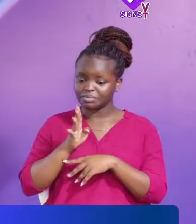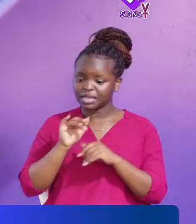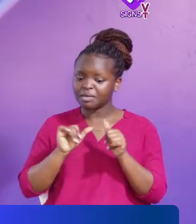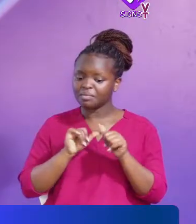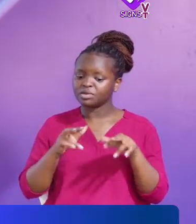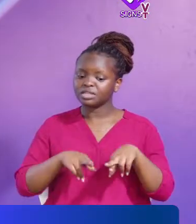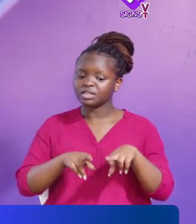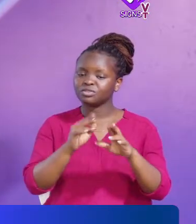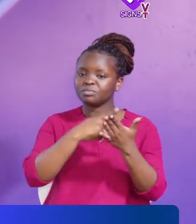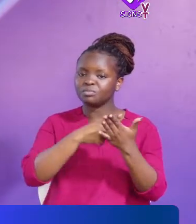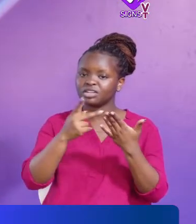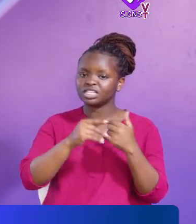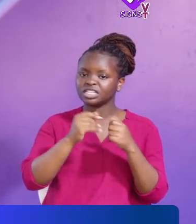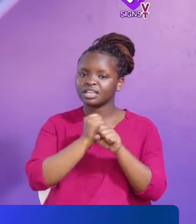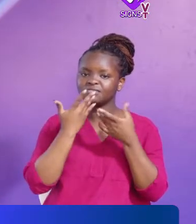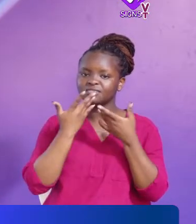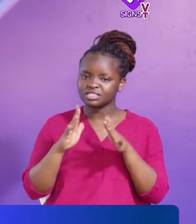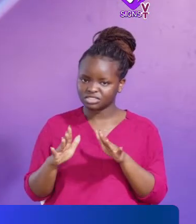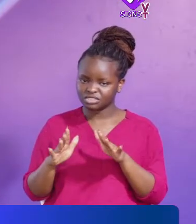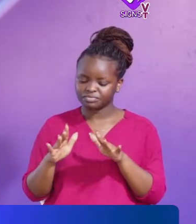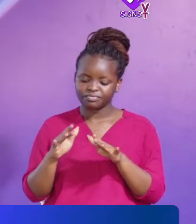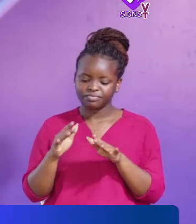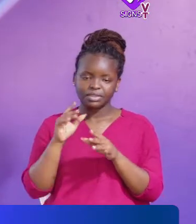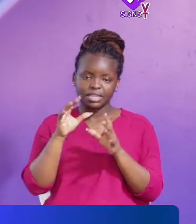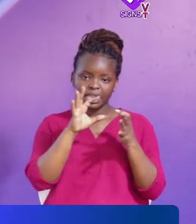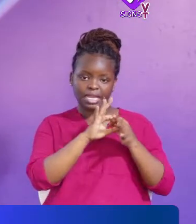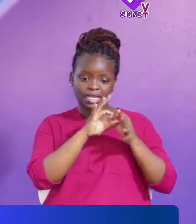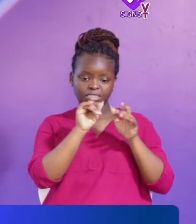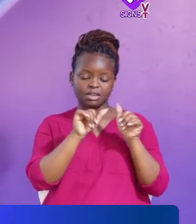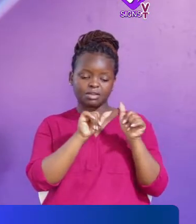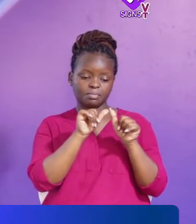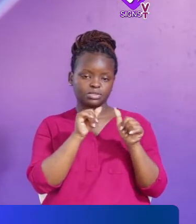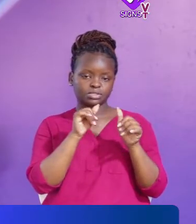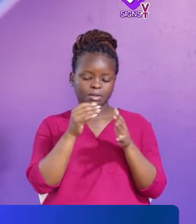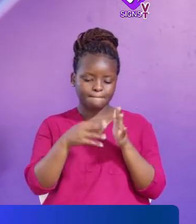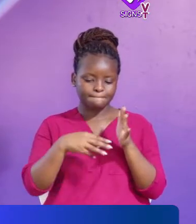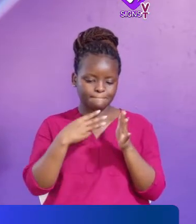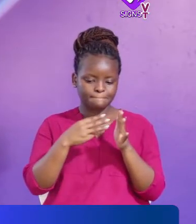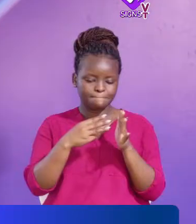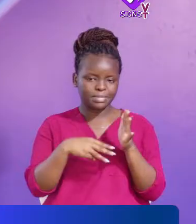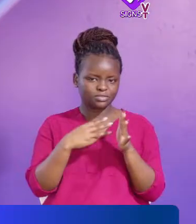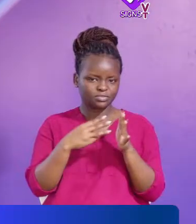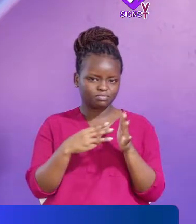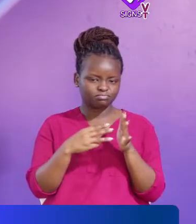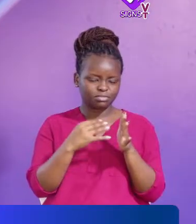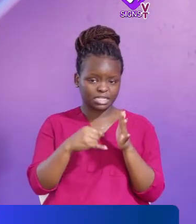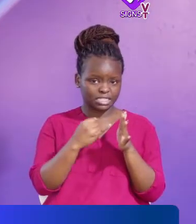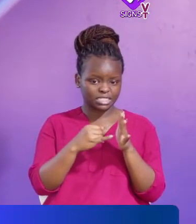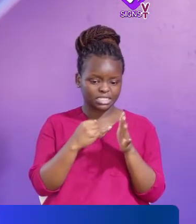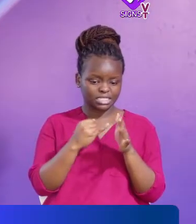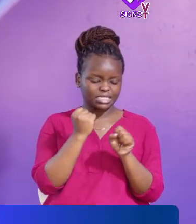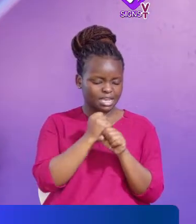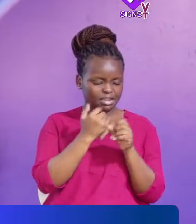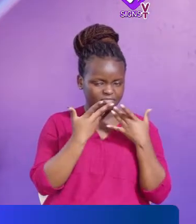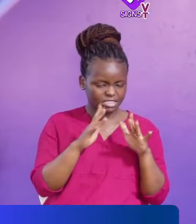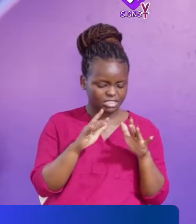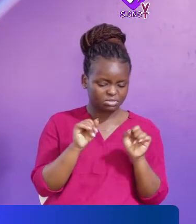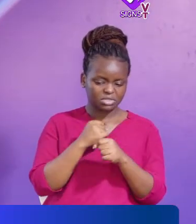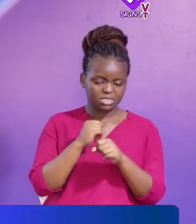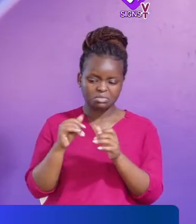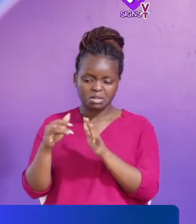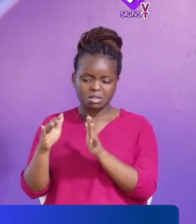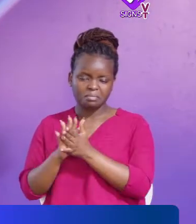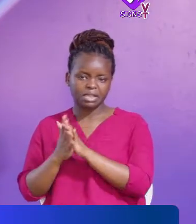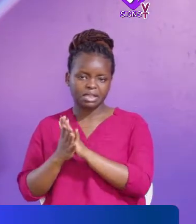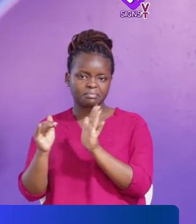done. The culture of ensuring that when you talk about manufacturing, it is done. You cannot be industrialized when you